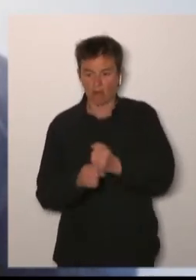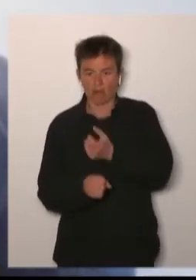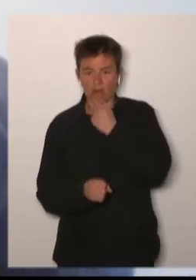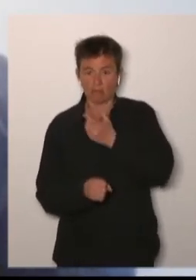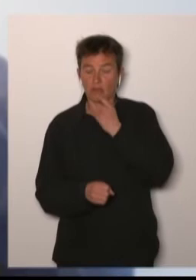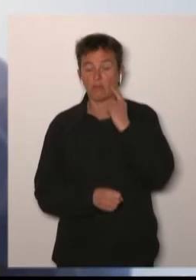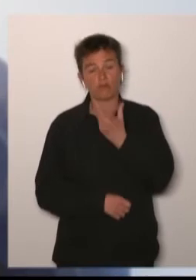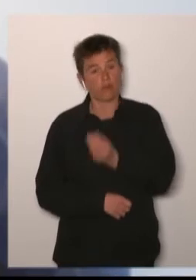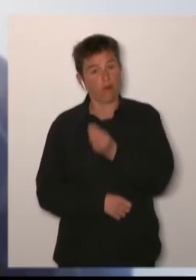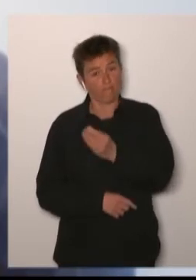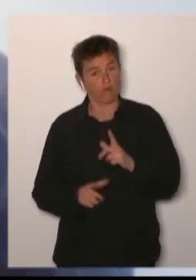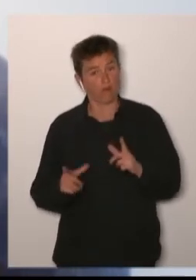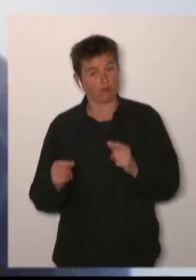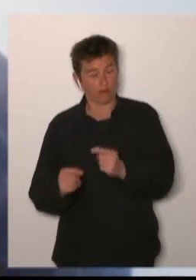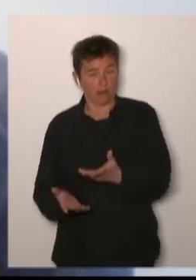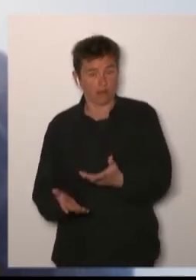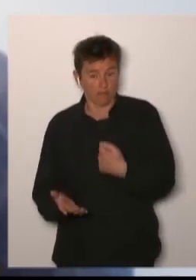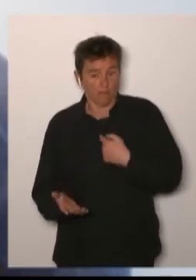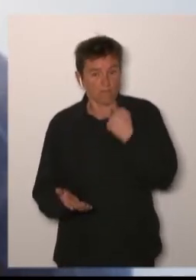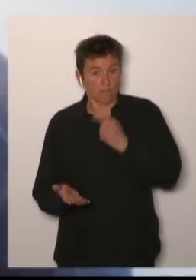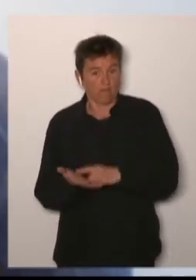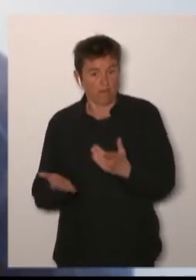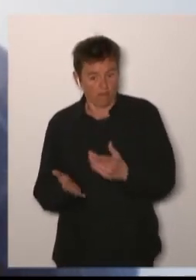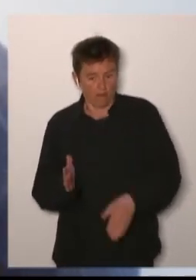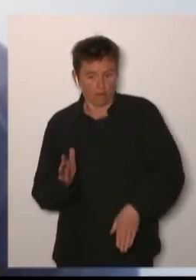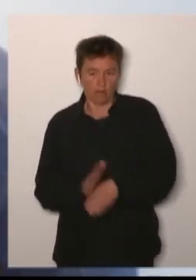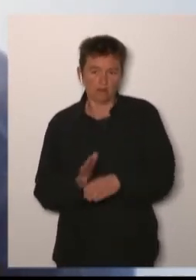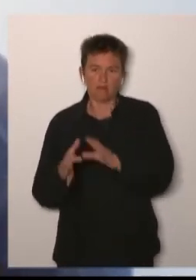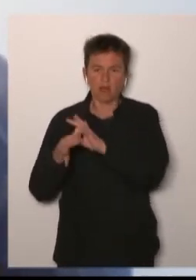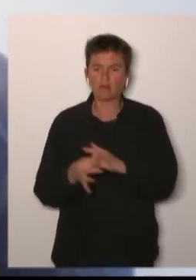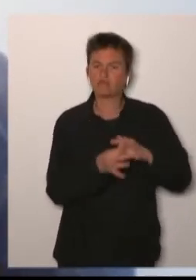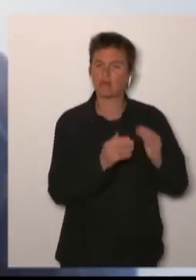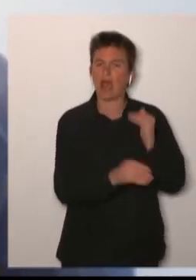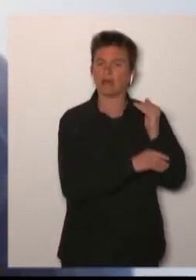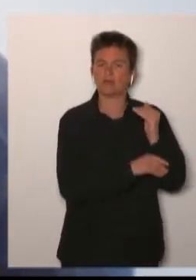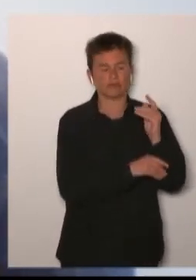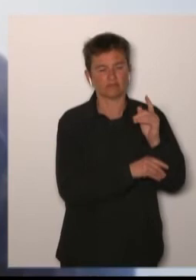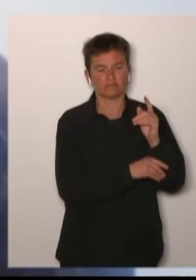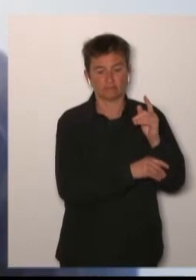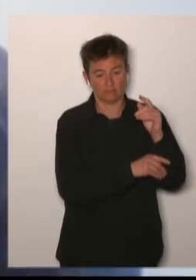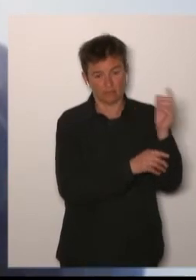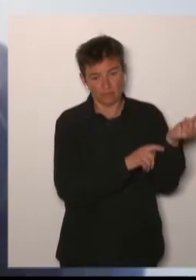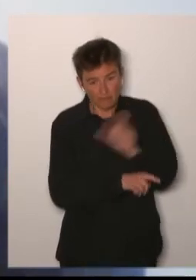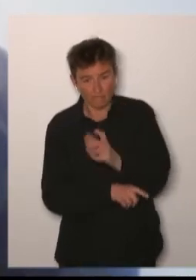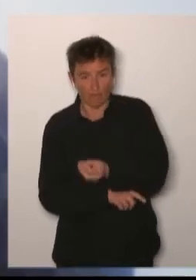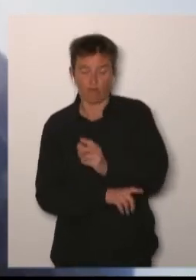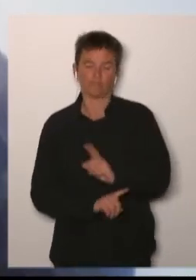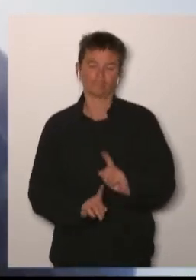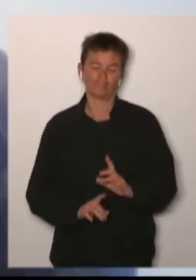wished that this would be truly mechanism of action based. And I think, you know,